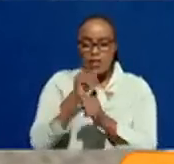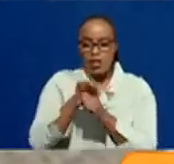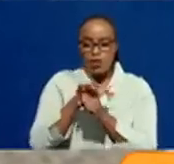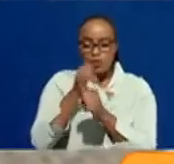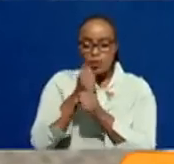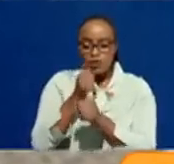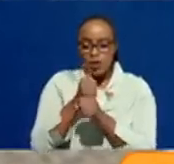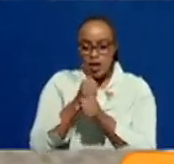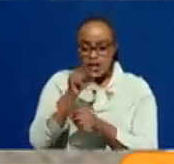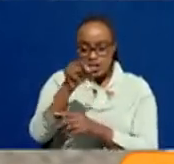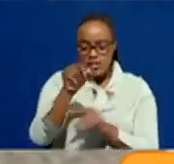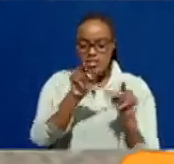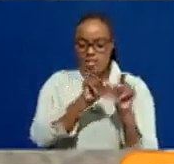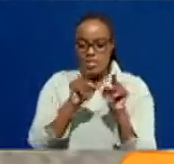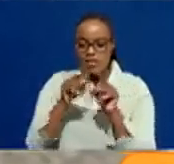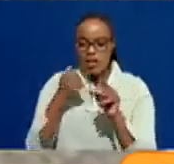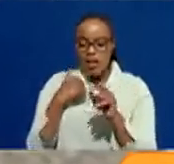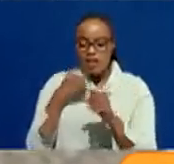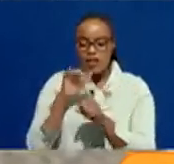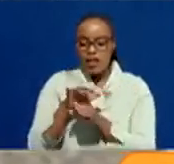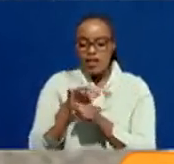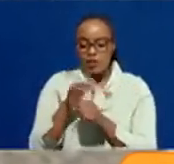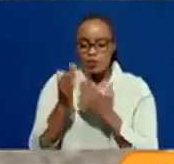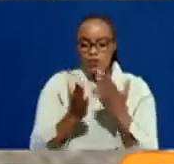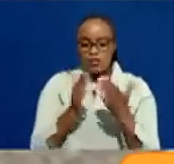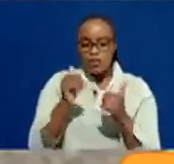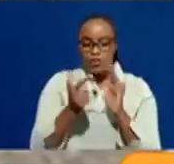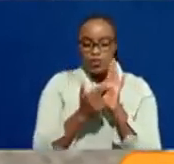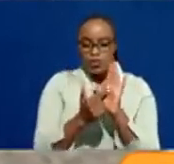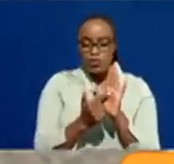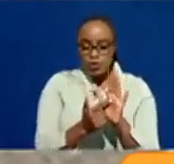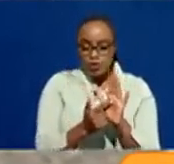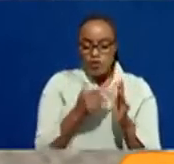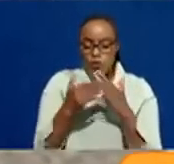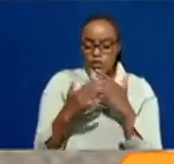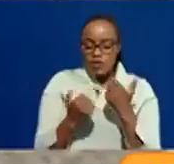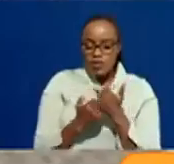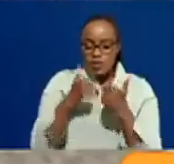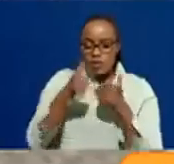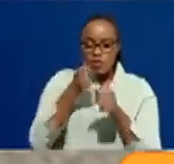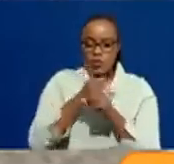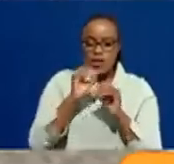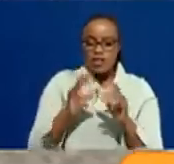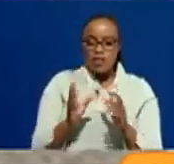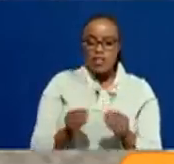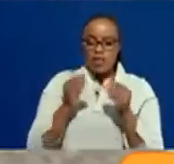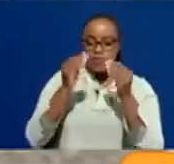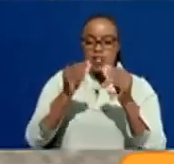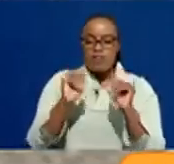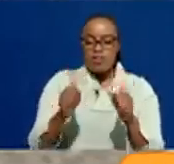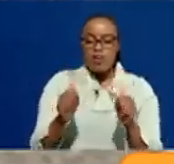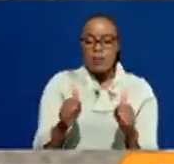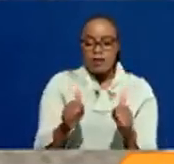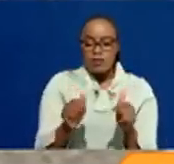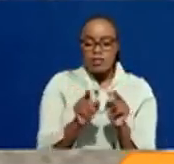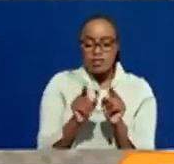work on this one. And there is countless, there's tons of studies that show that input subsidies have just not worked. They've not delivered